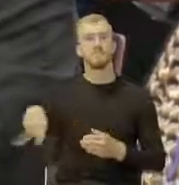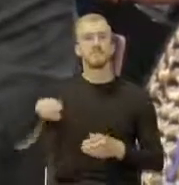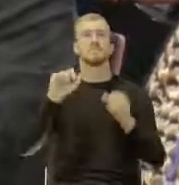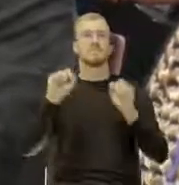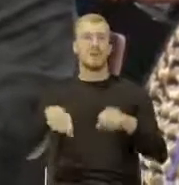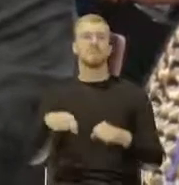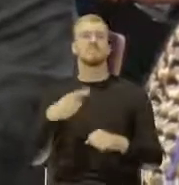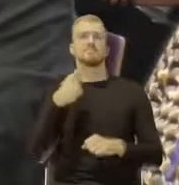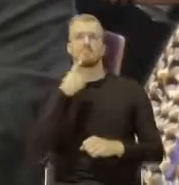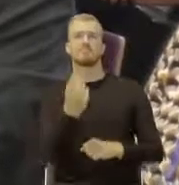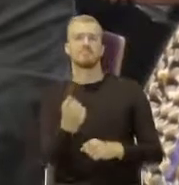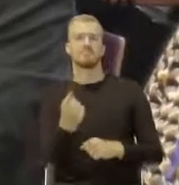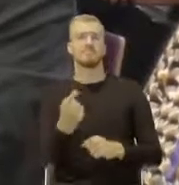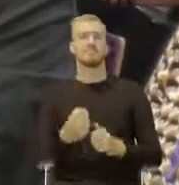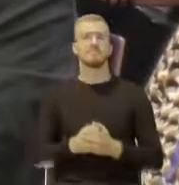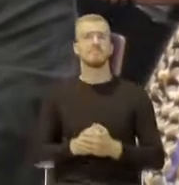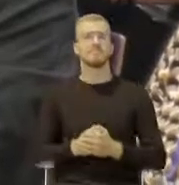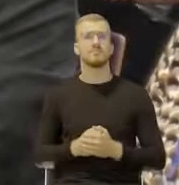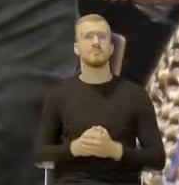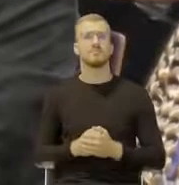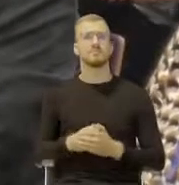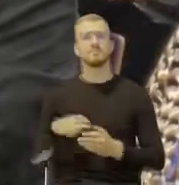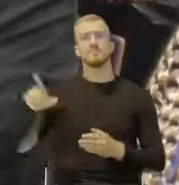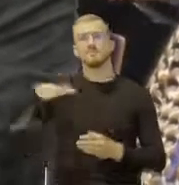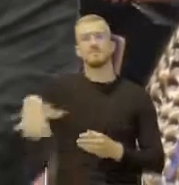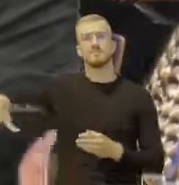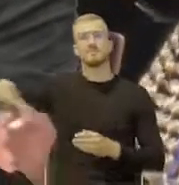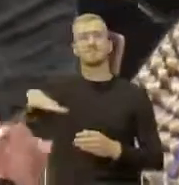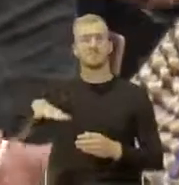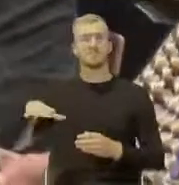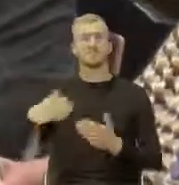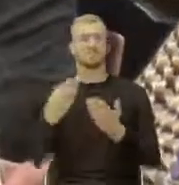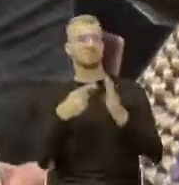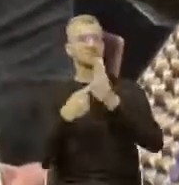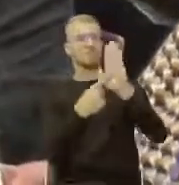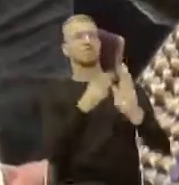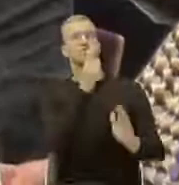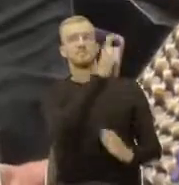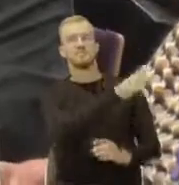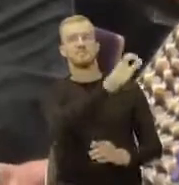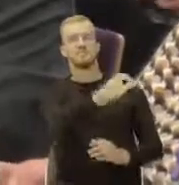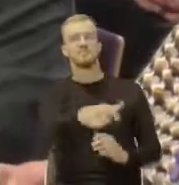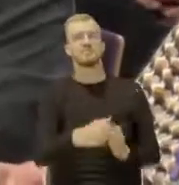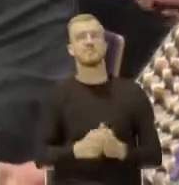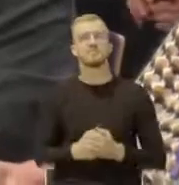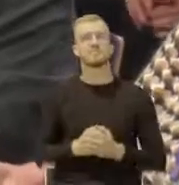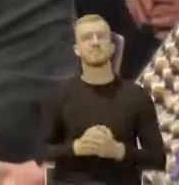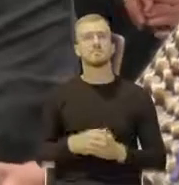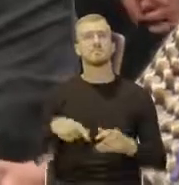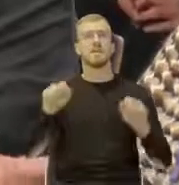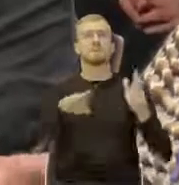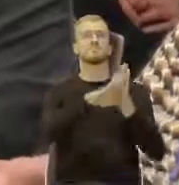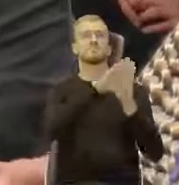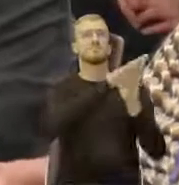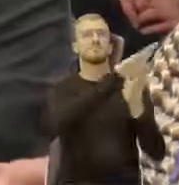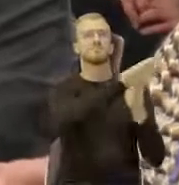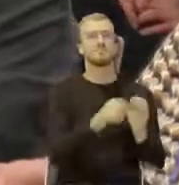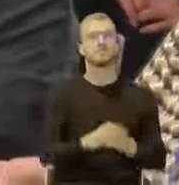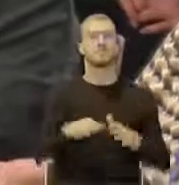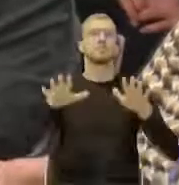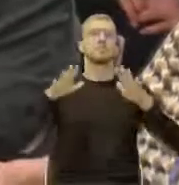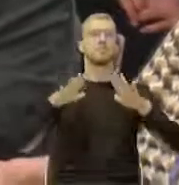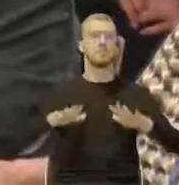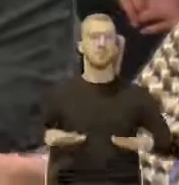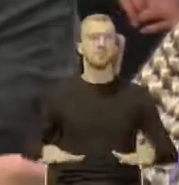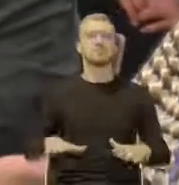and able to build peace and sustainability from the bottom up. Only by transforming the international